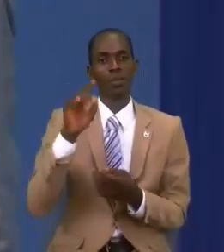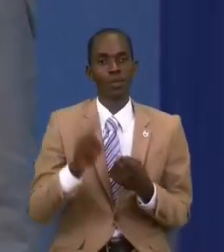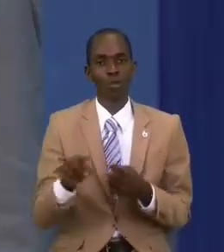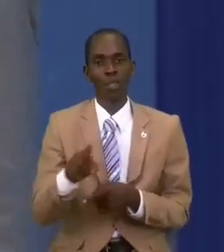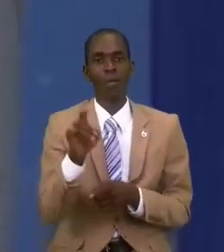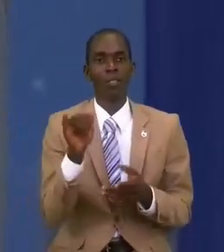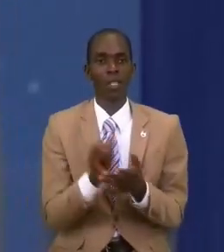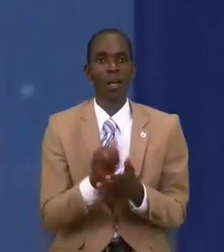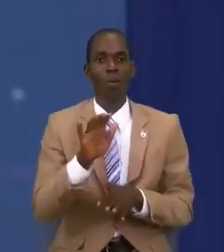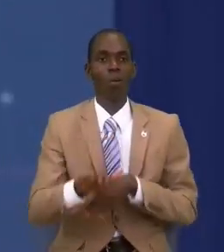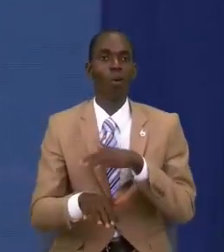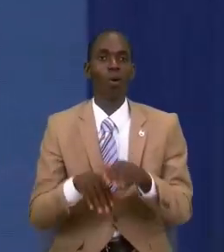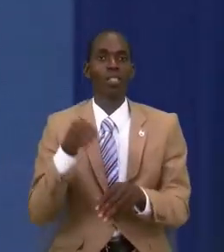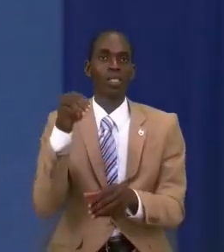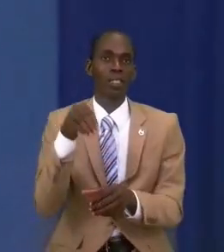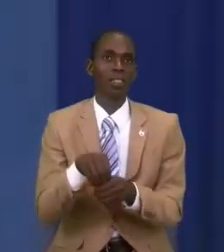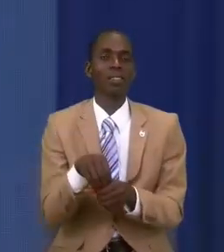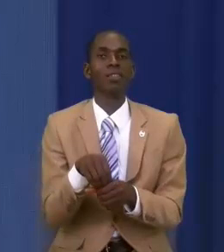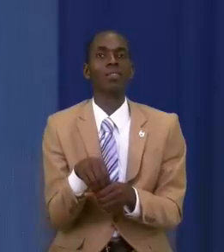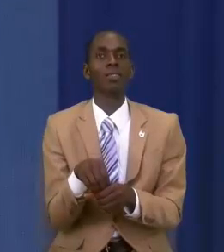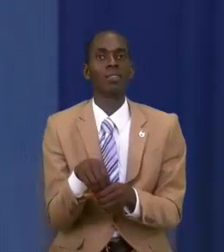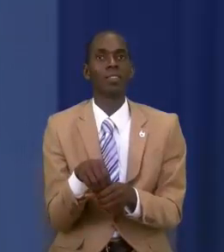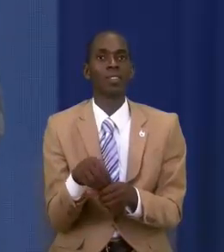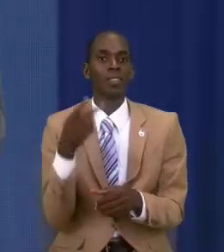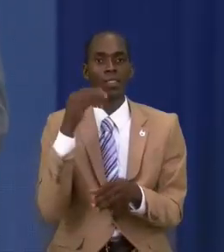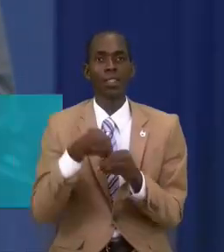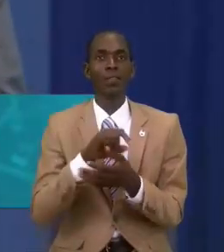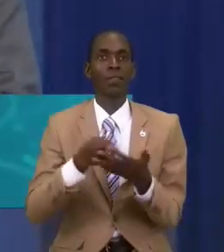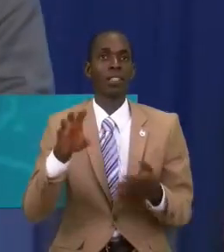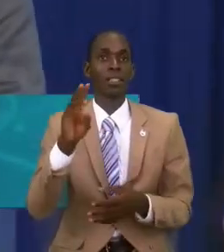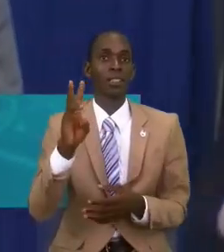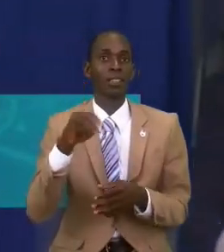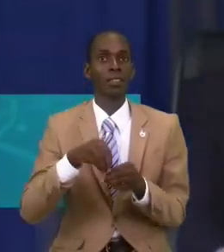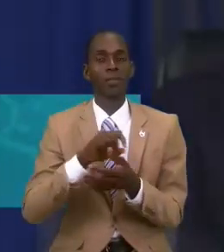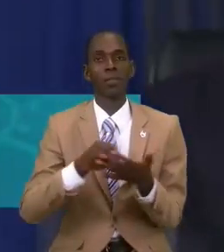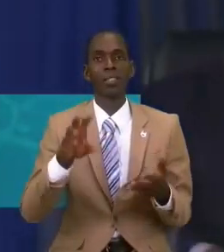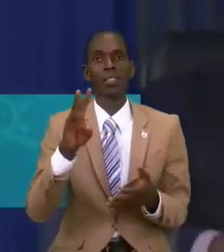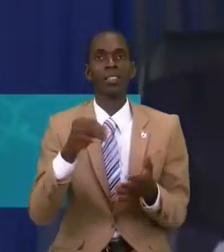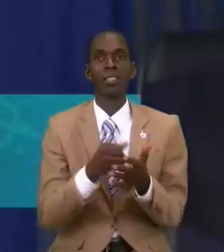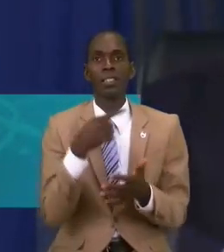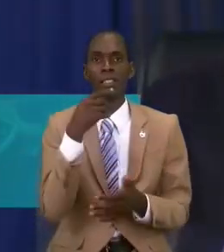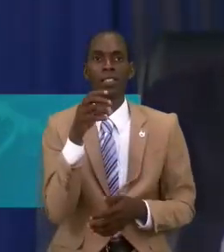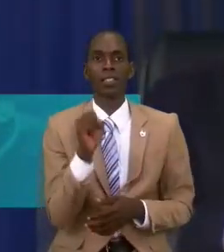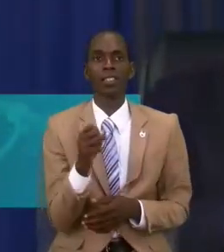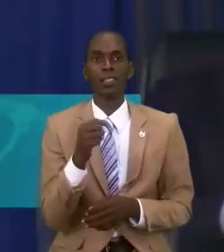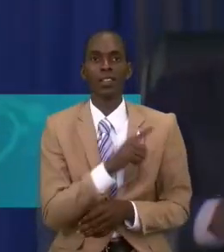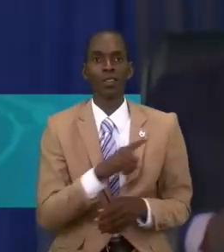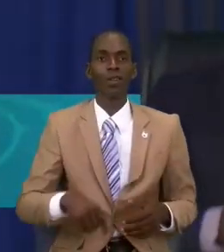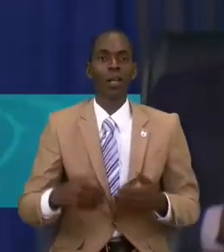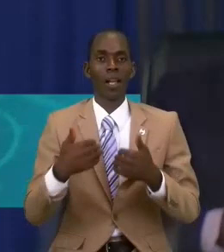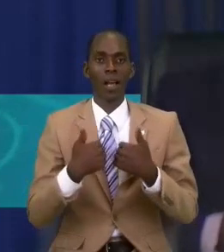verse 6. In verse 6 it says, the Lord have called